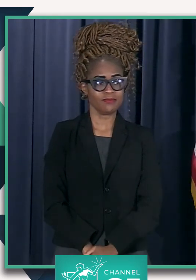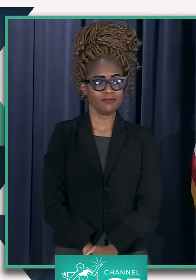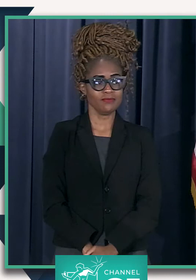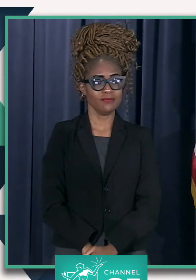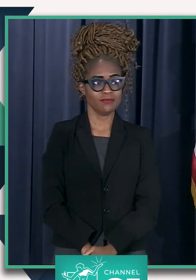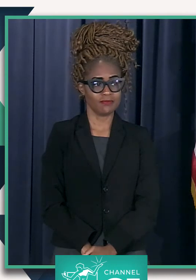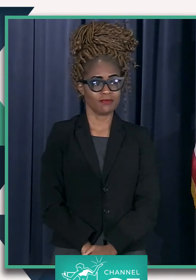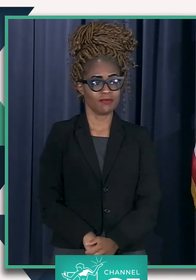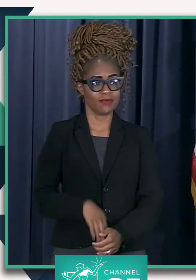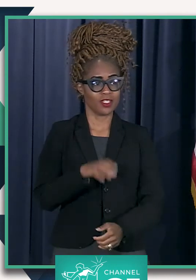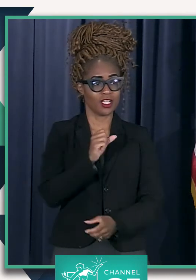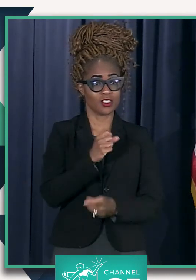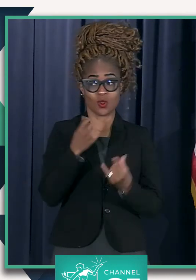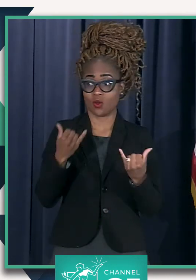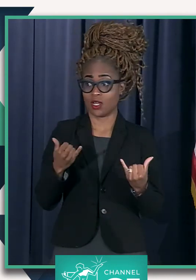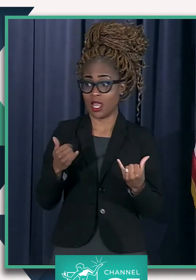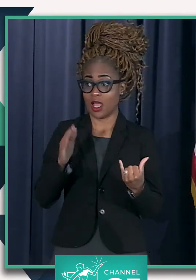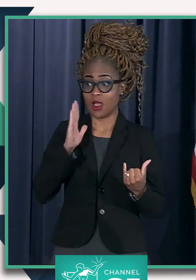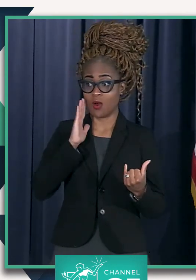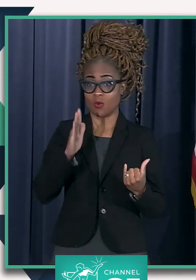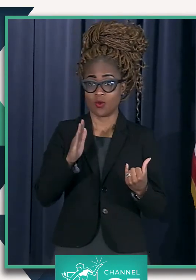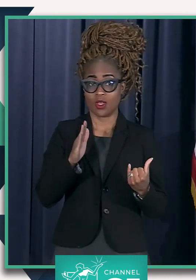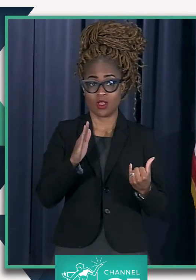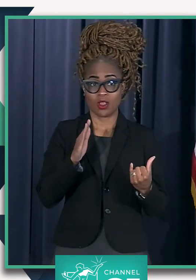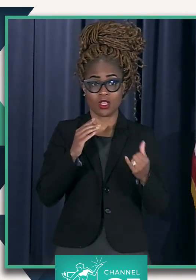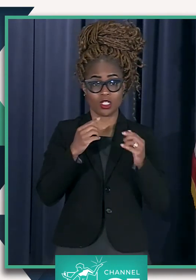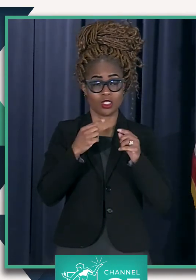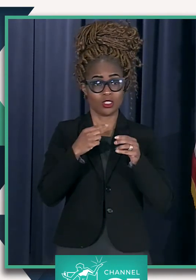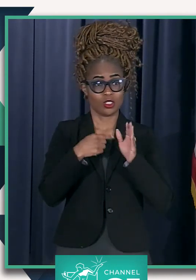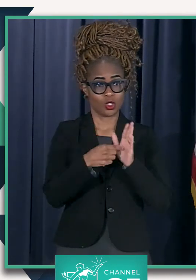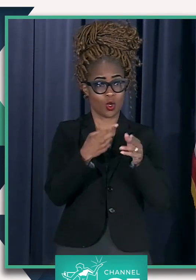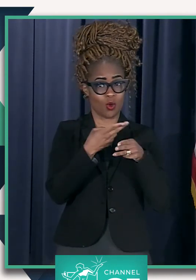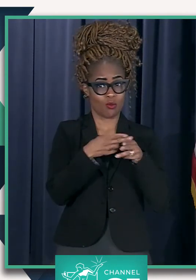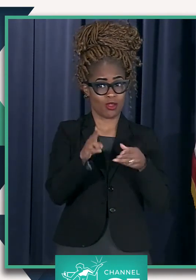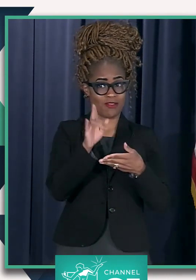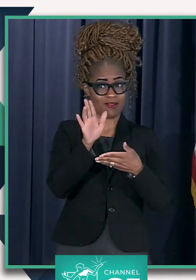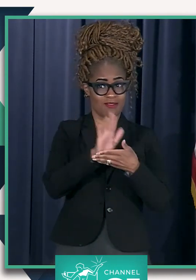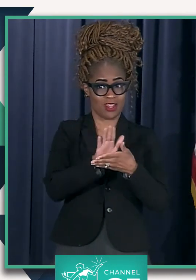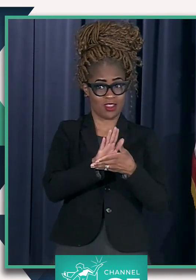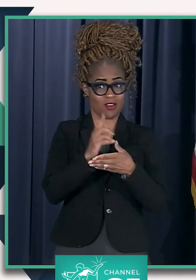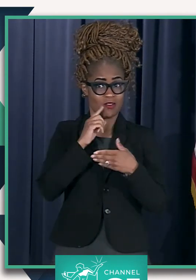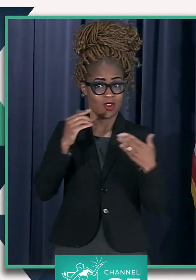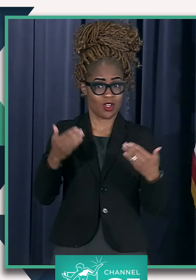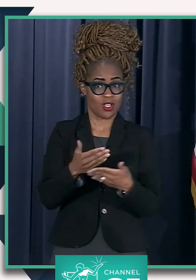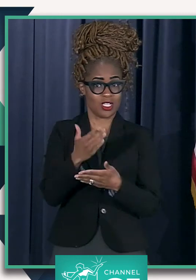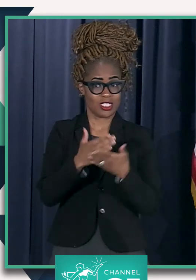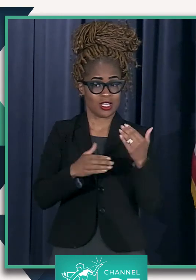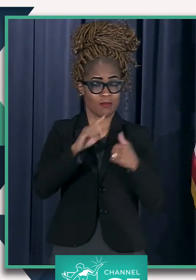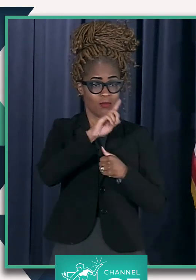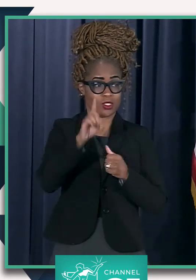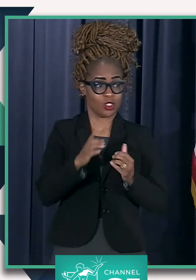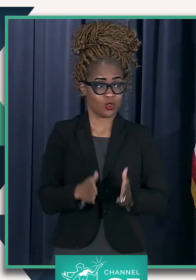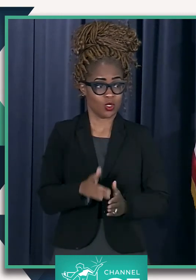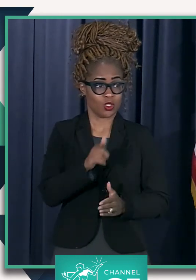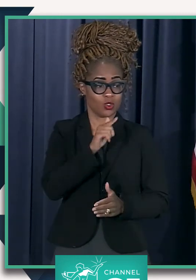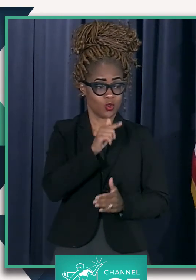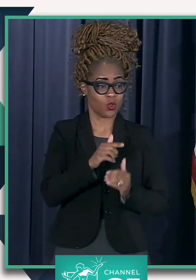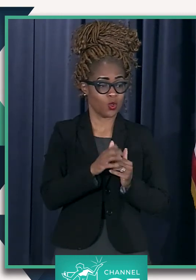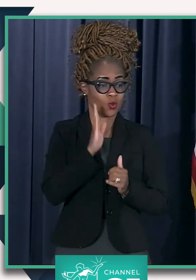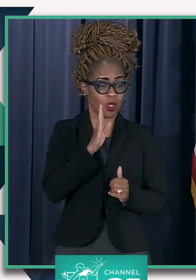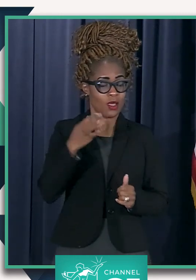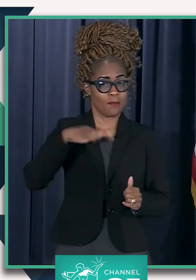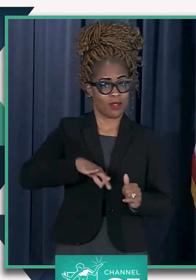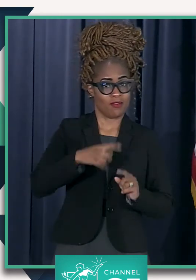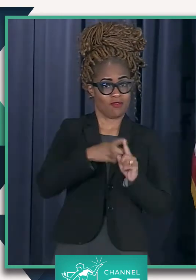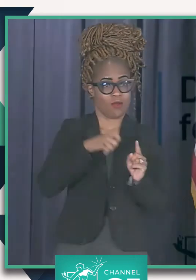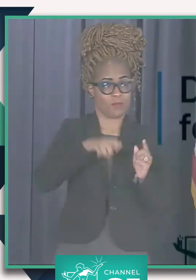Okay, so for right now, we're going to show a brief video that will introduce you to some of the Detroiters who are going to be benefiting from